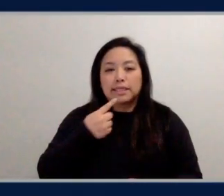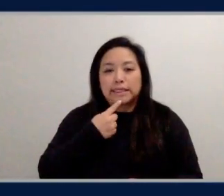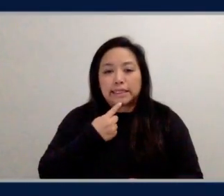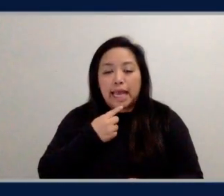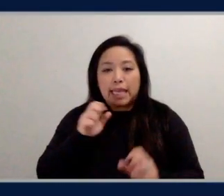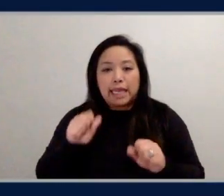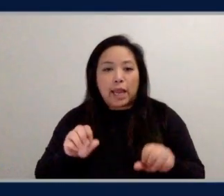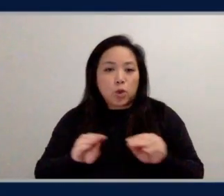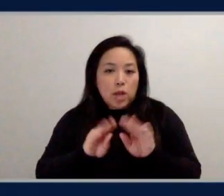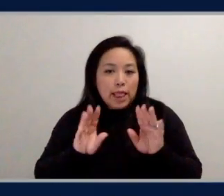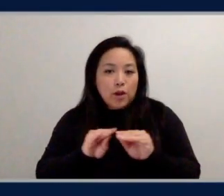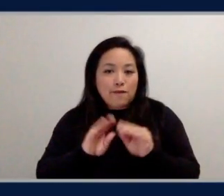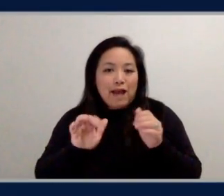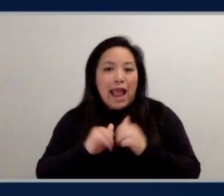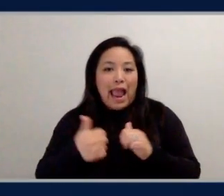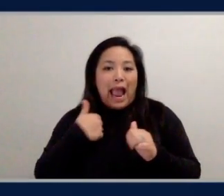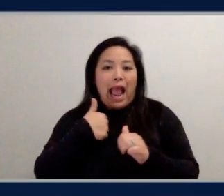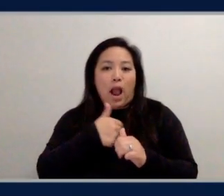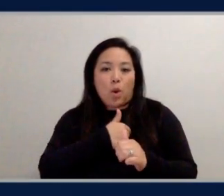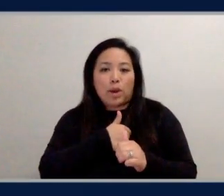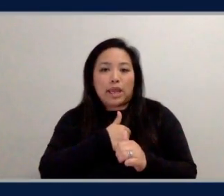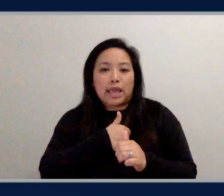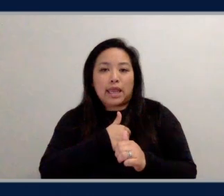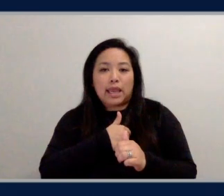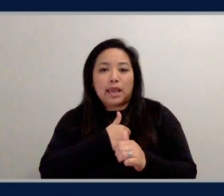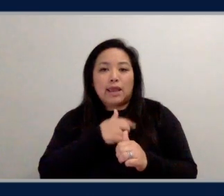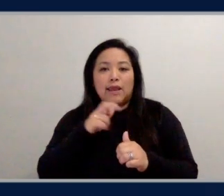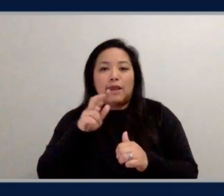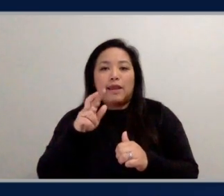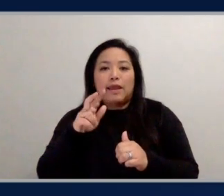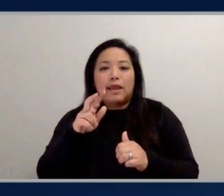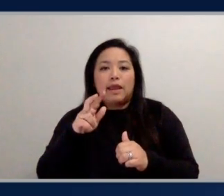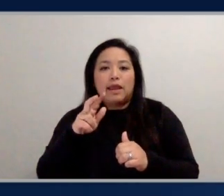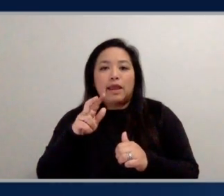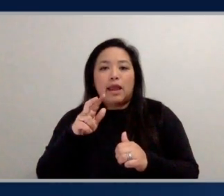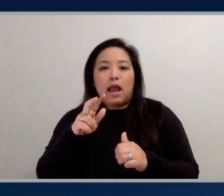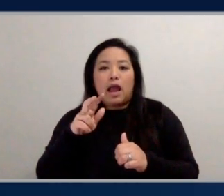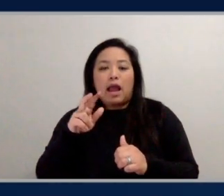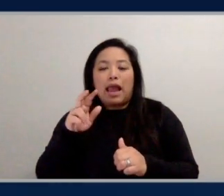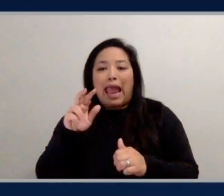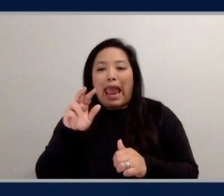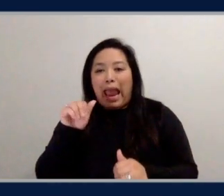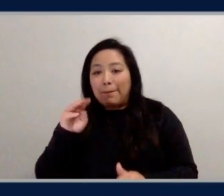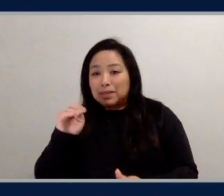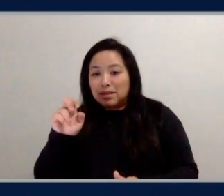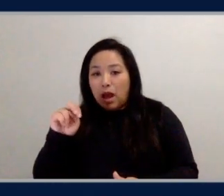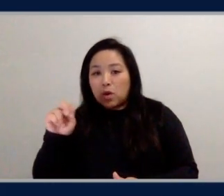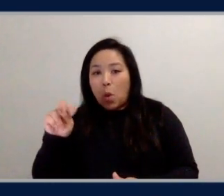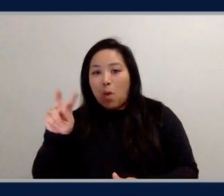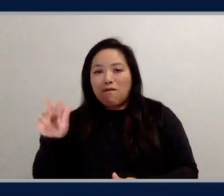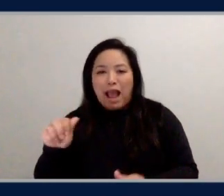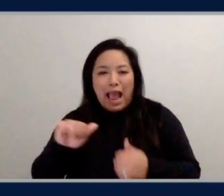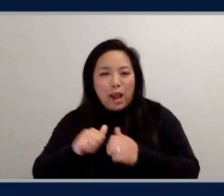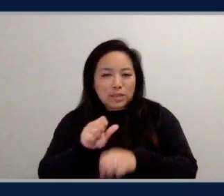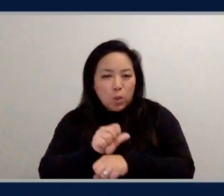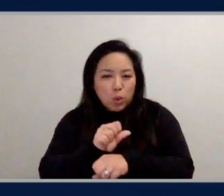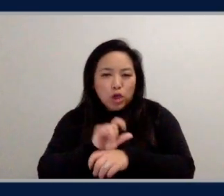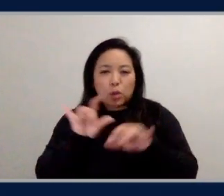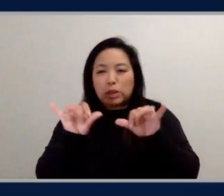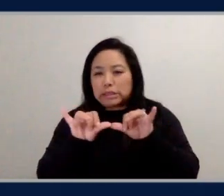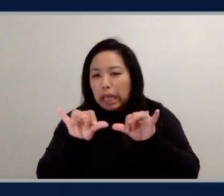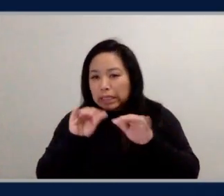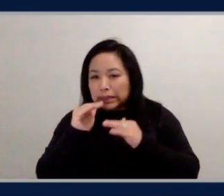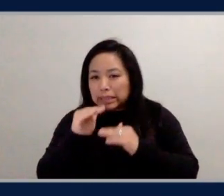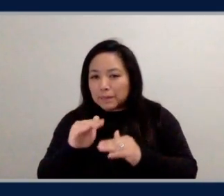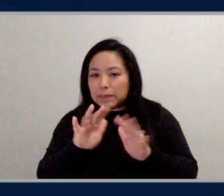video ingestion in Nova works, right? Are there any video type or size limitations? Great question. Yeah, depending on how you